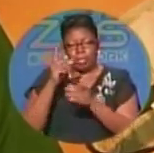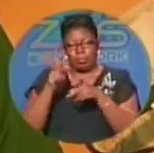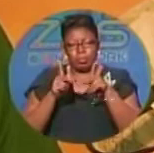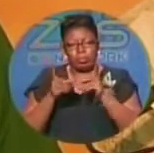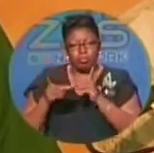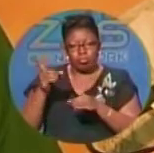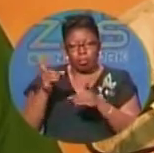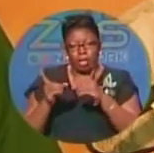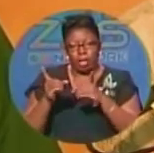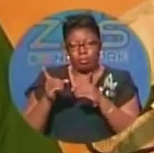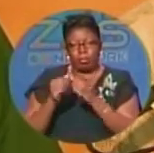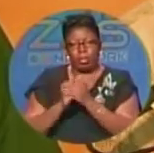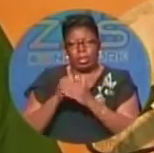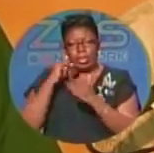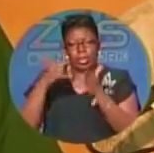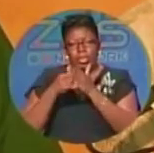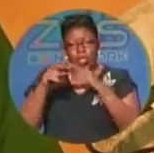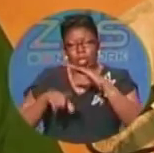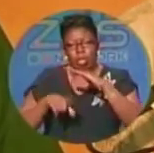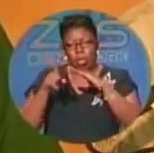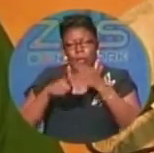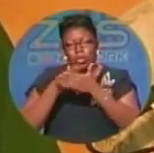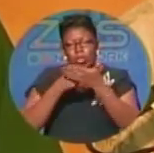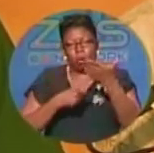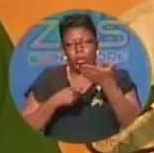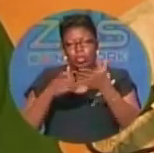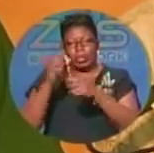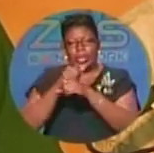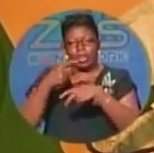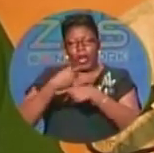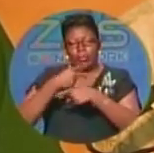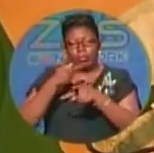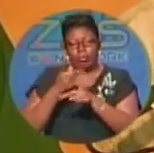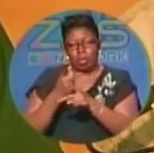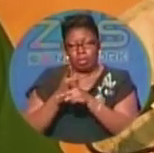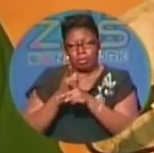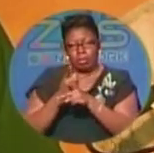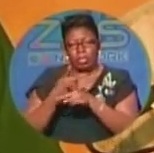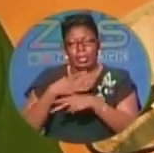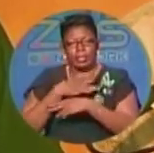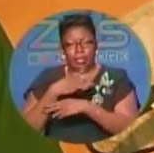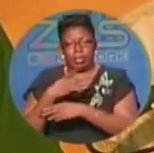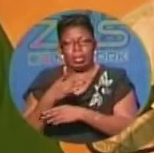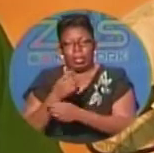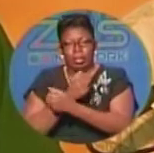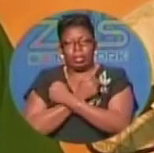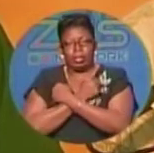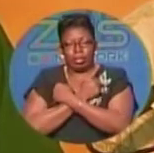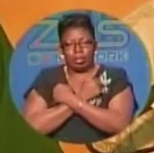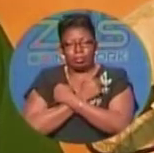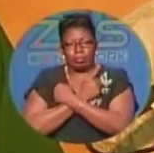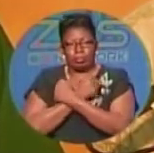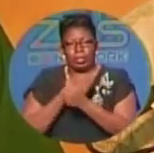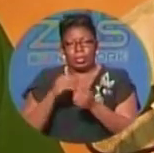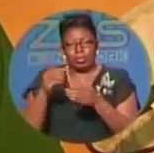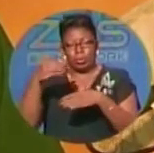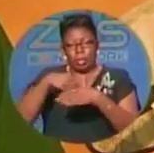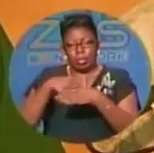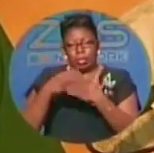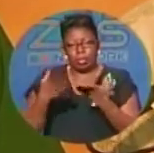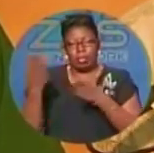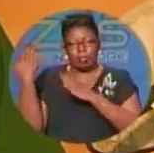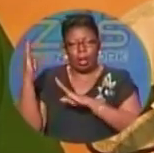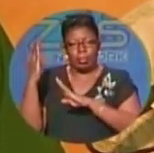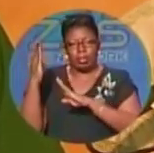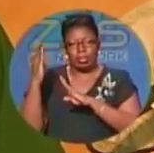as they're concerned, it's the lowest cost access to buy a product that they love, which is called the Bahamas. If we find a way to lower the cost of access to the Bahamas, that makes